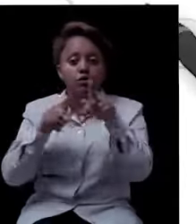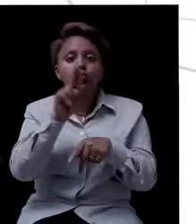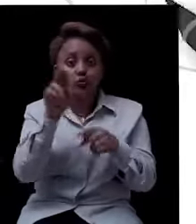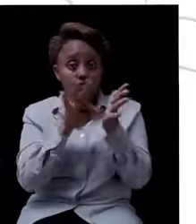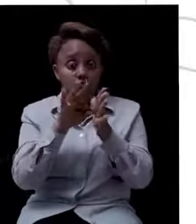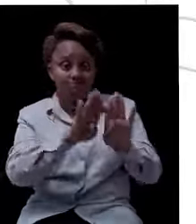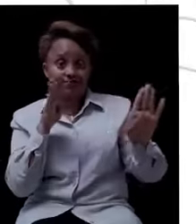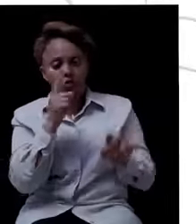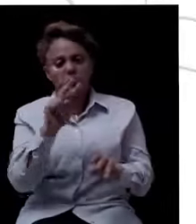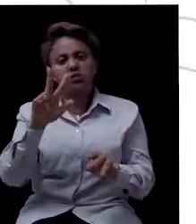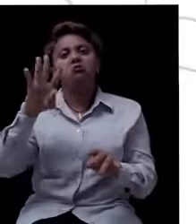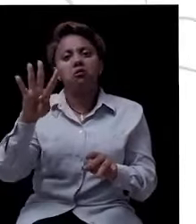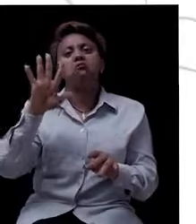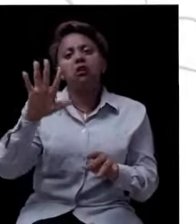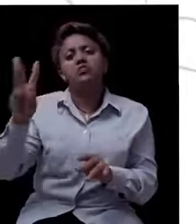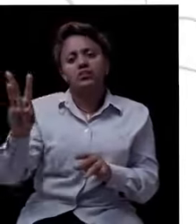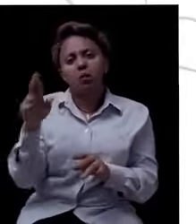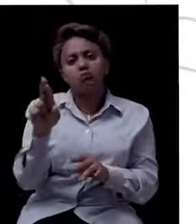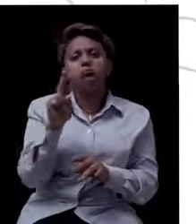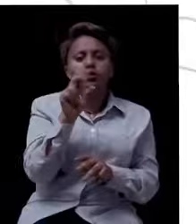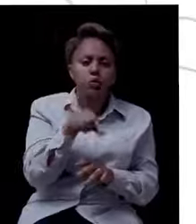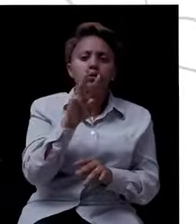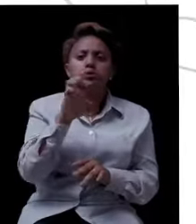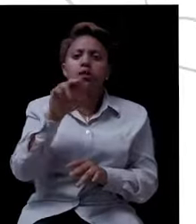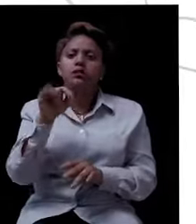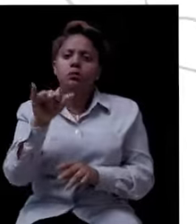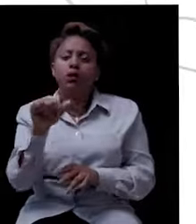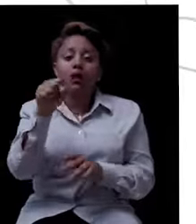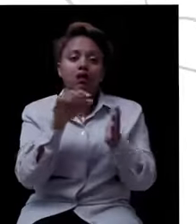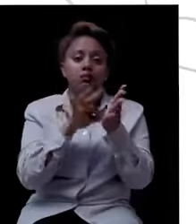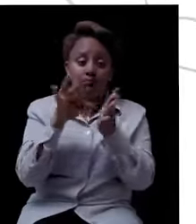A study shows half of the UK population uses password